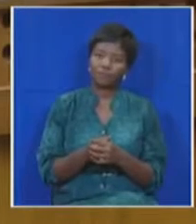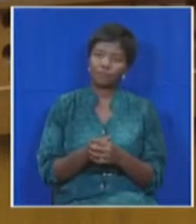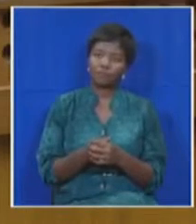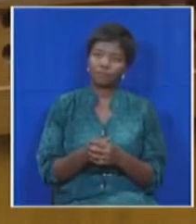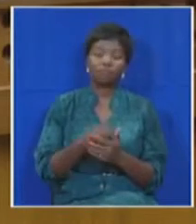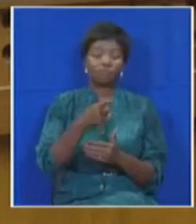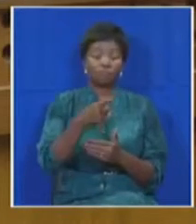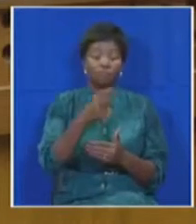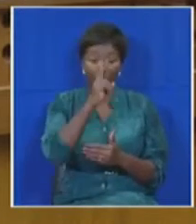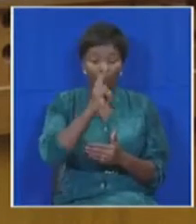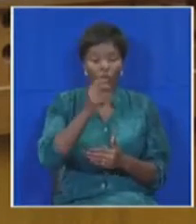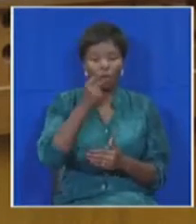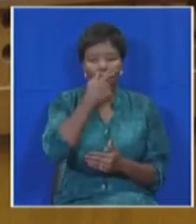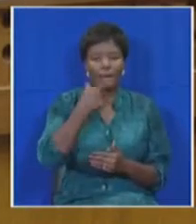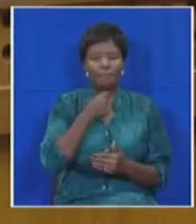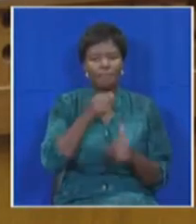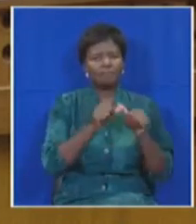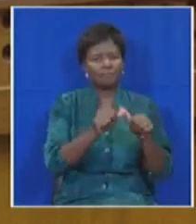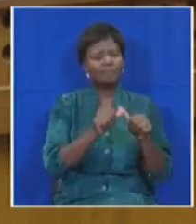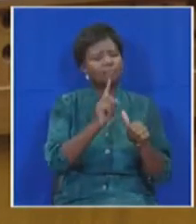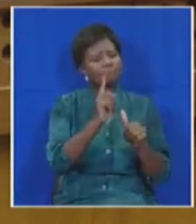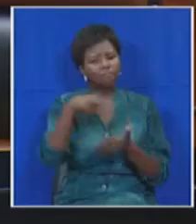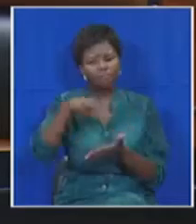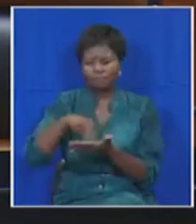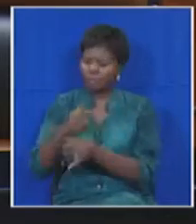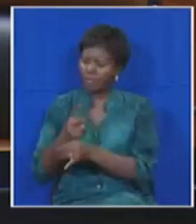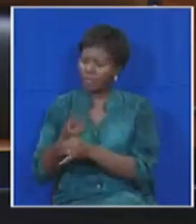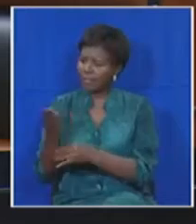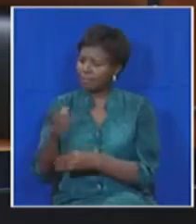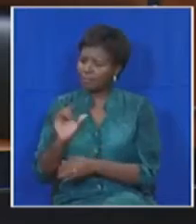Proceed, Honorable Maimane. Yes, Honorable Steenhuisen.